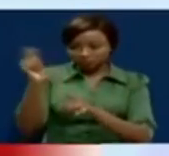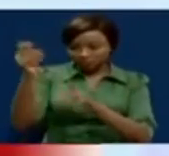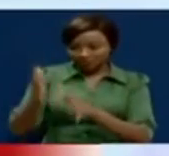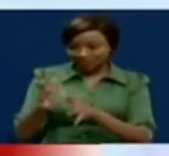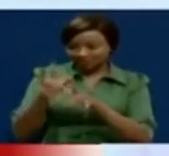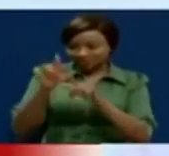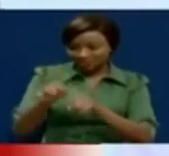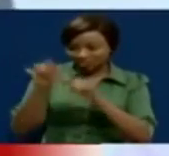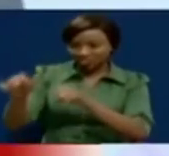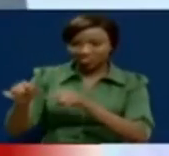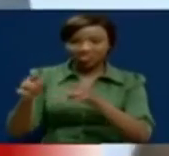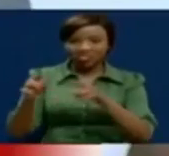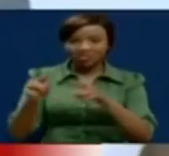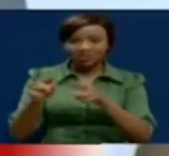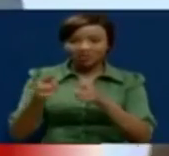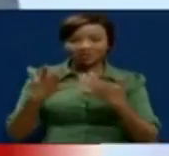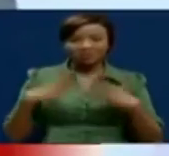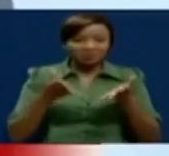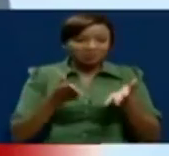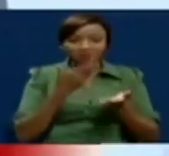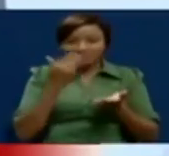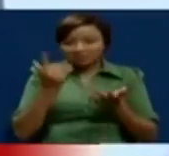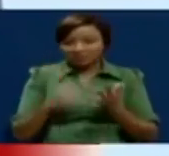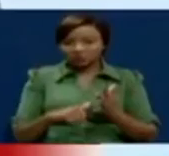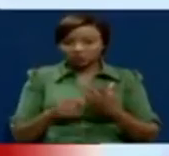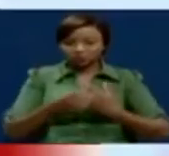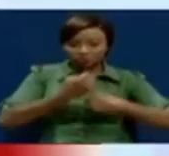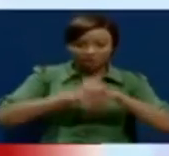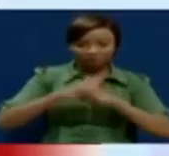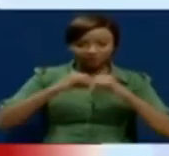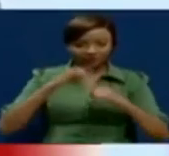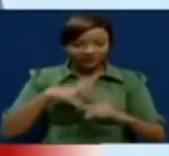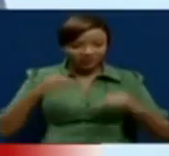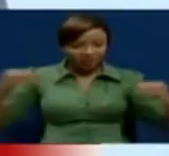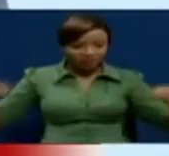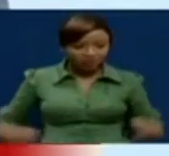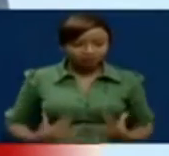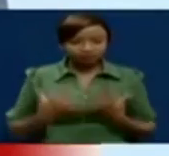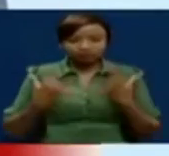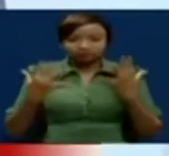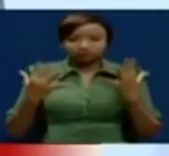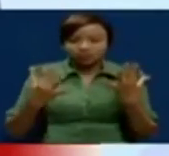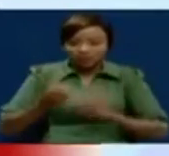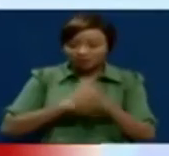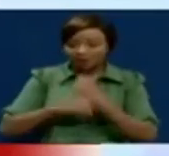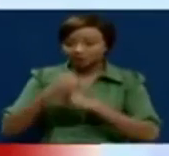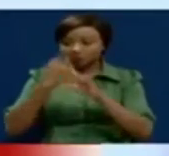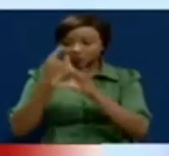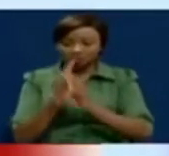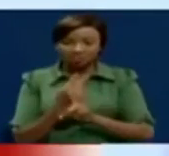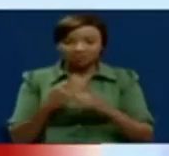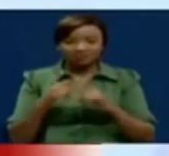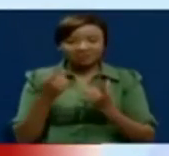Instead of people re-energizing their efforts and raising alert levels, it is